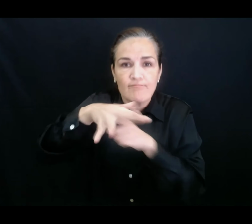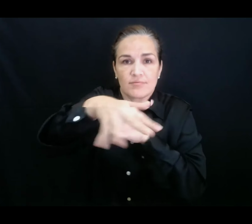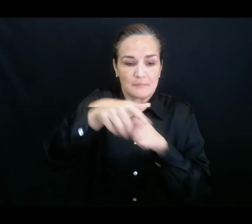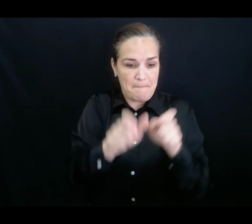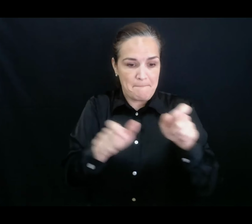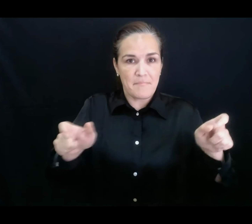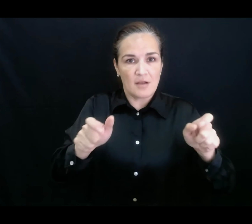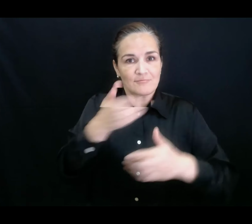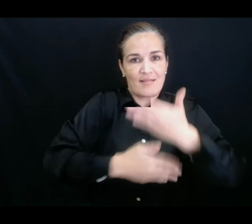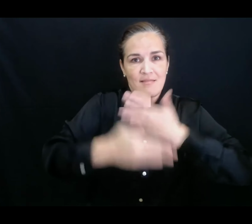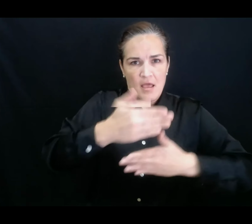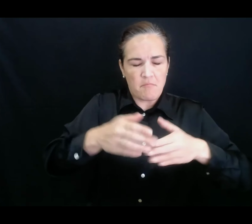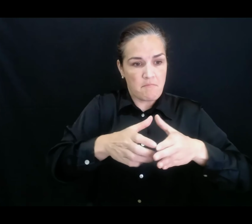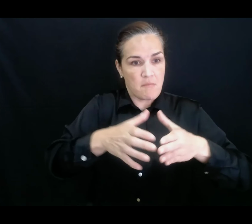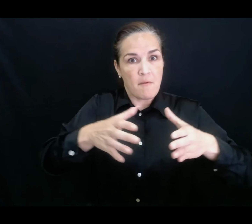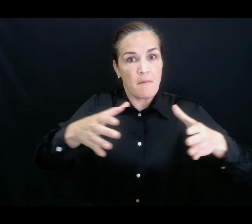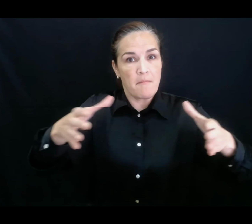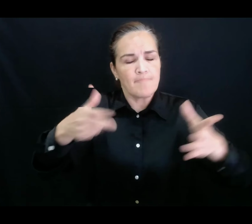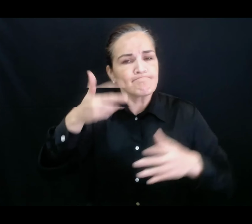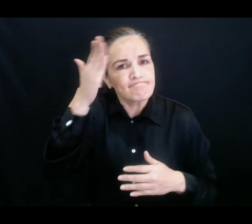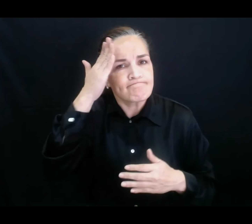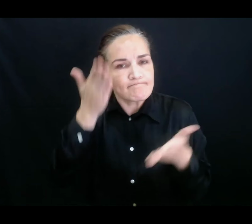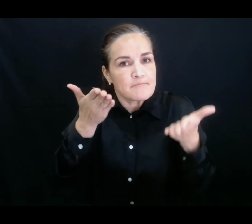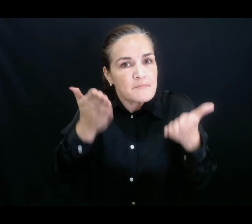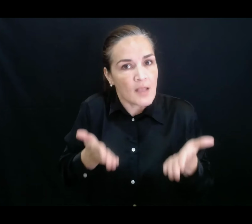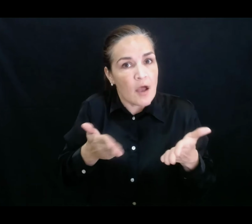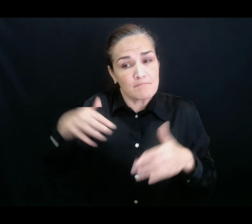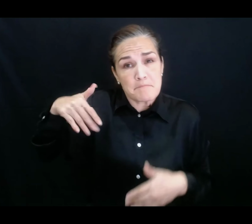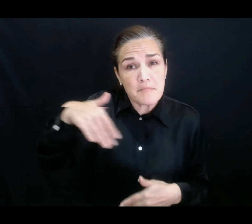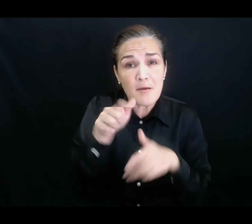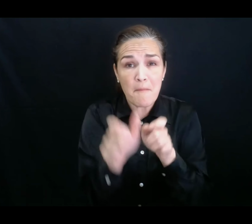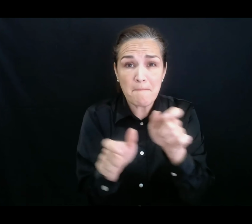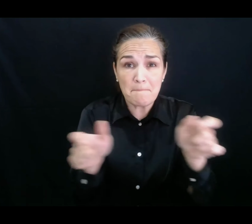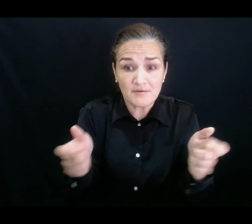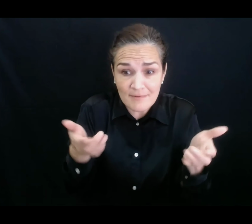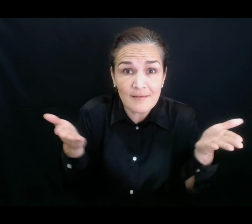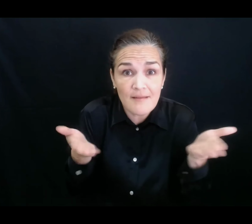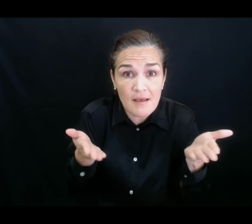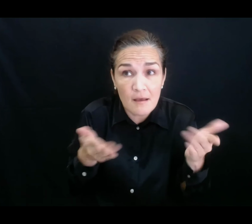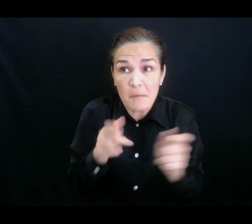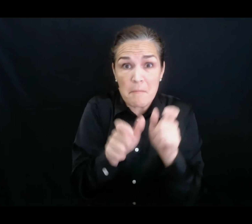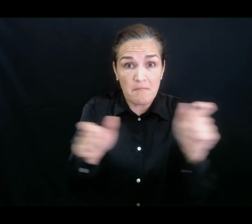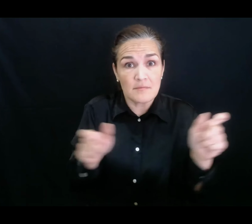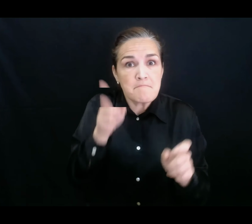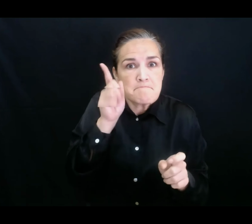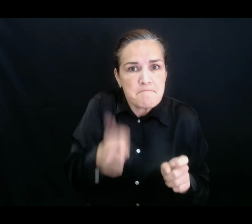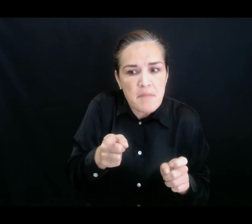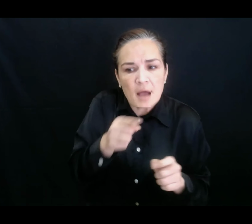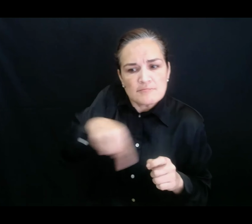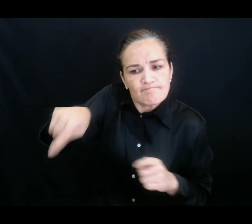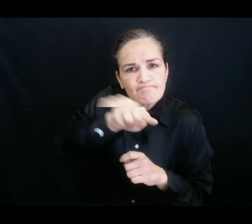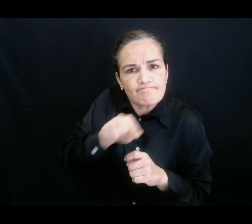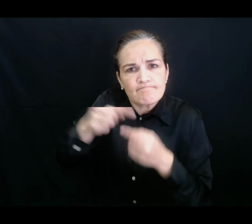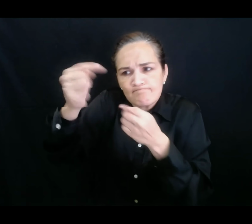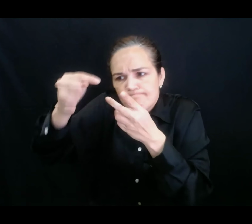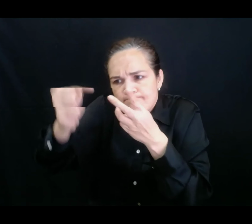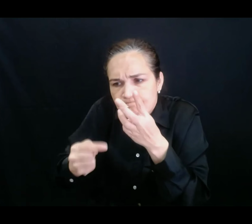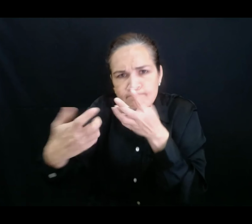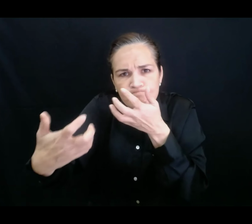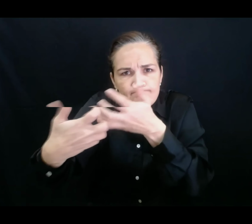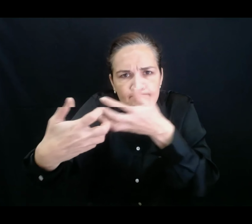of people. So we know that we have millions of people that today need to address their needs for disability inclusion and